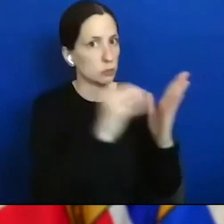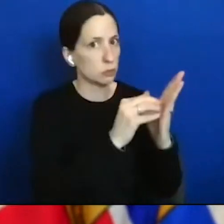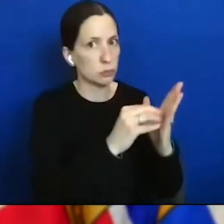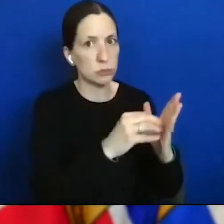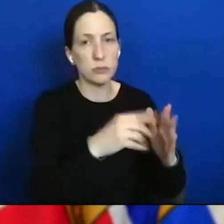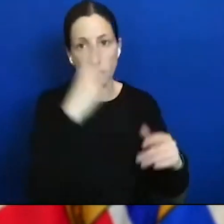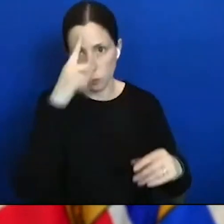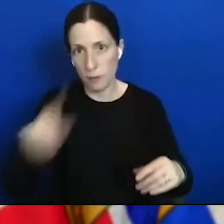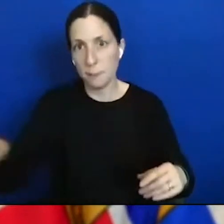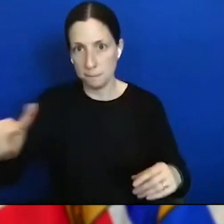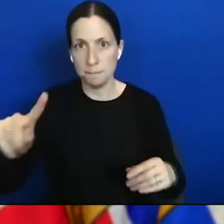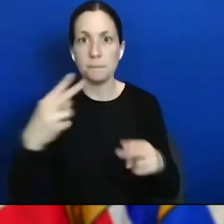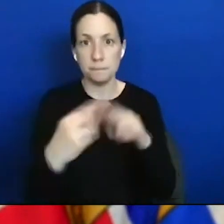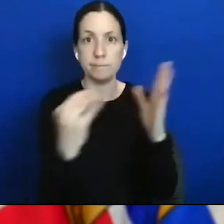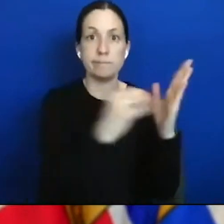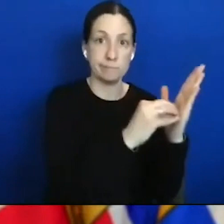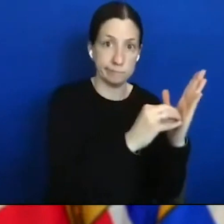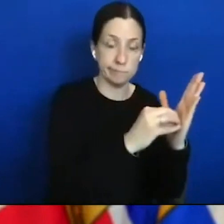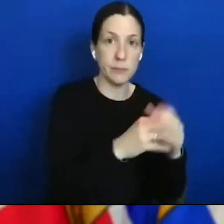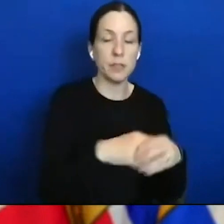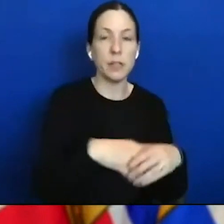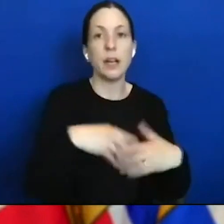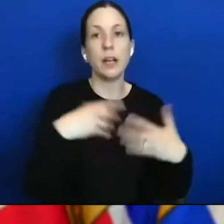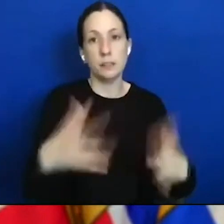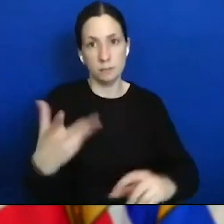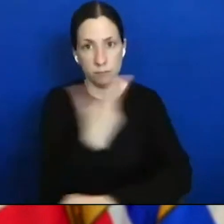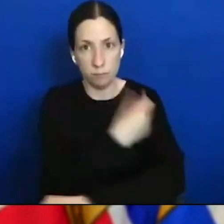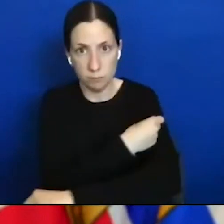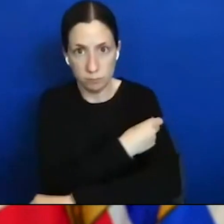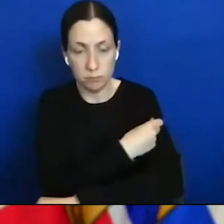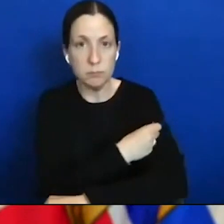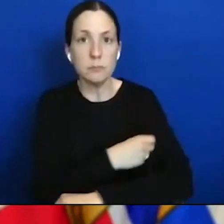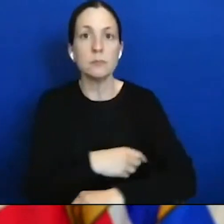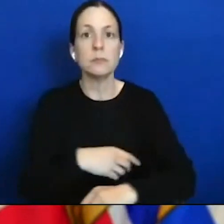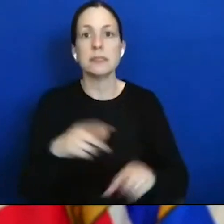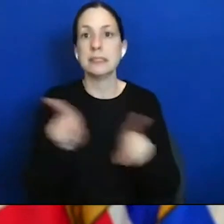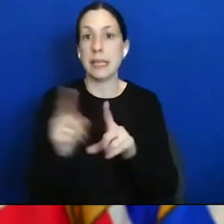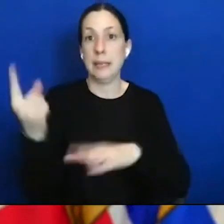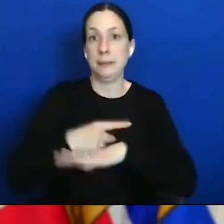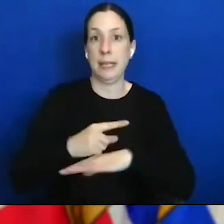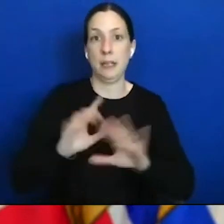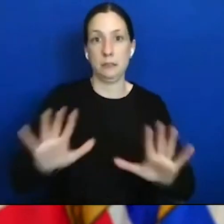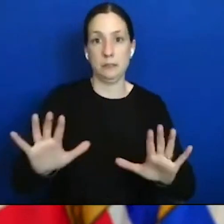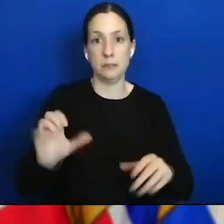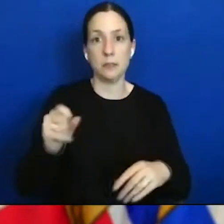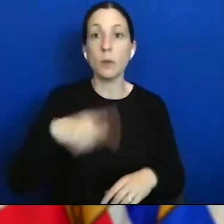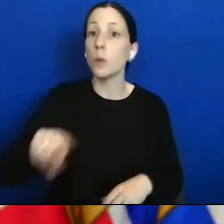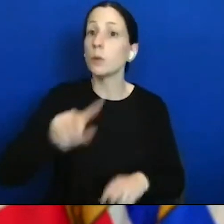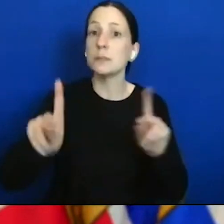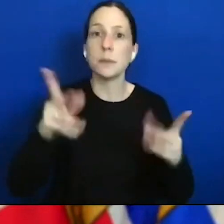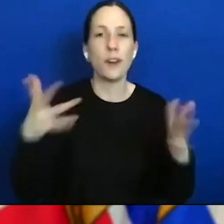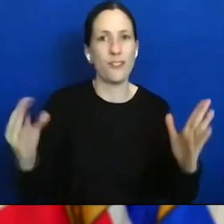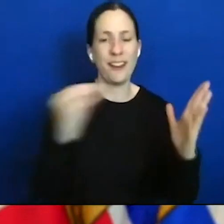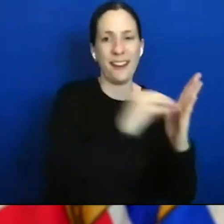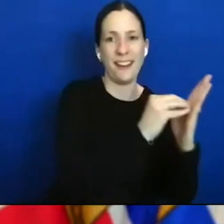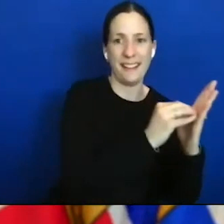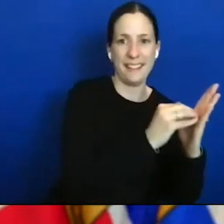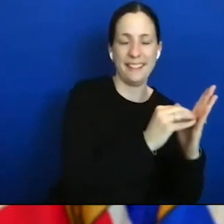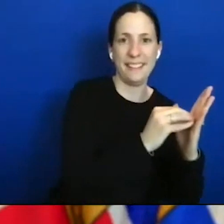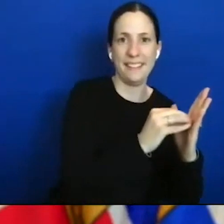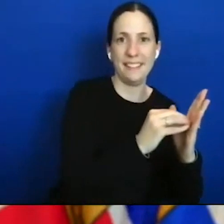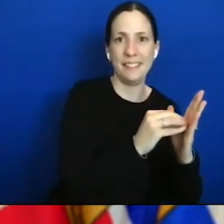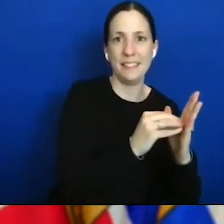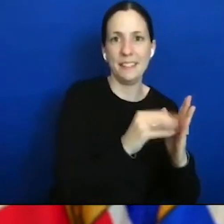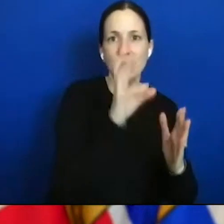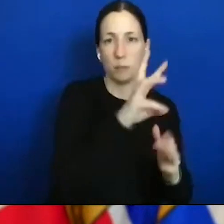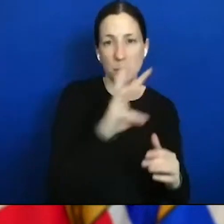registered. They were registered and received their vaccine and the booking on the same day. So those people are all in our system and